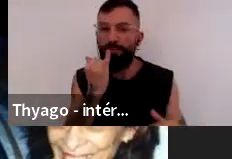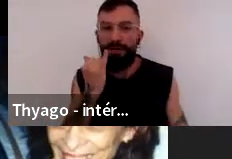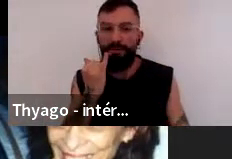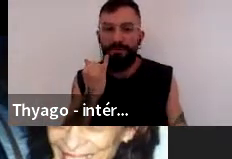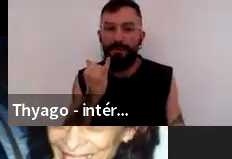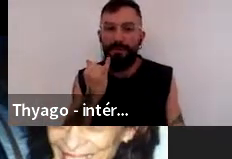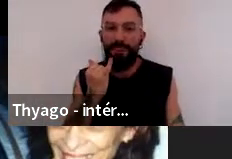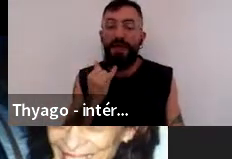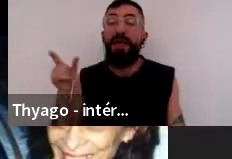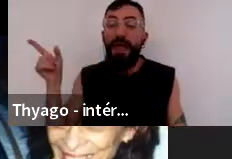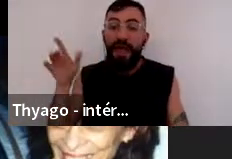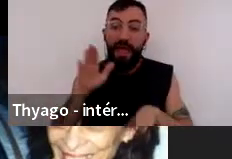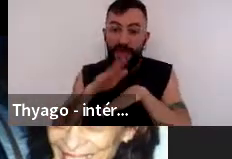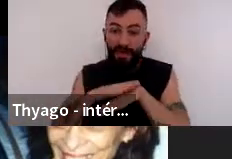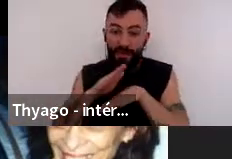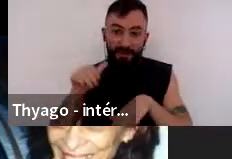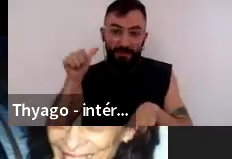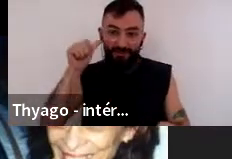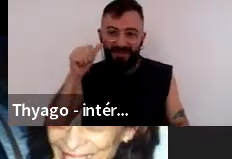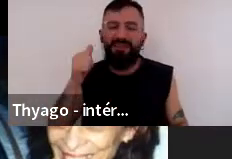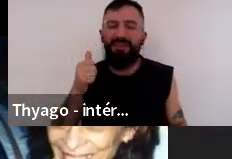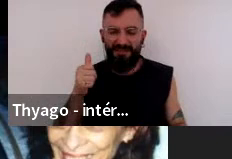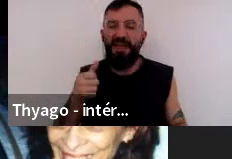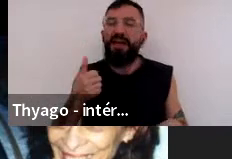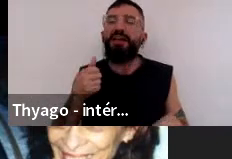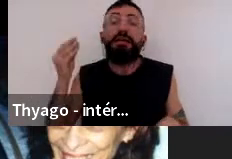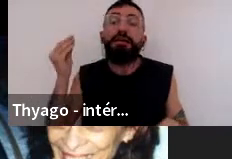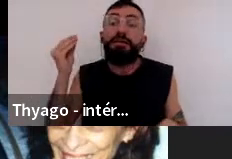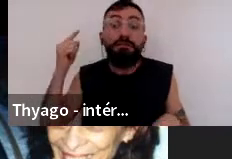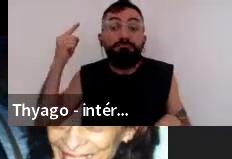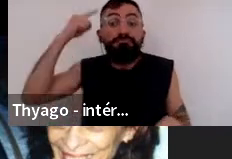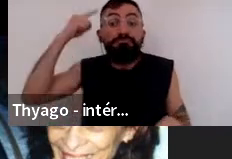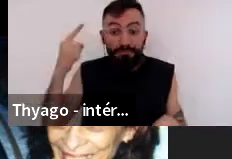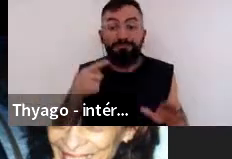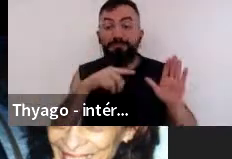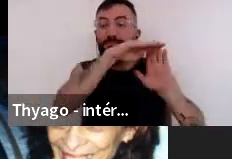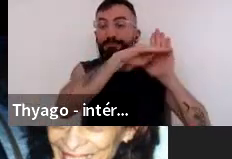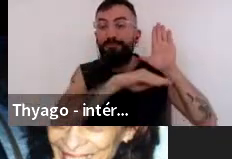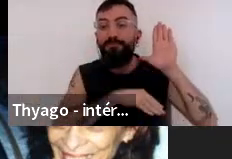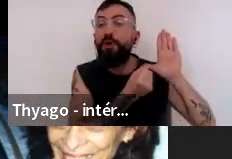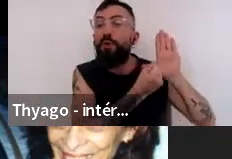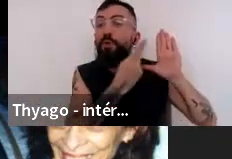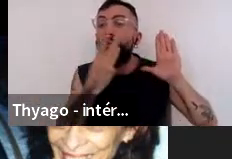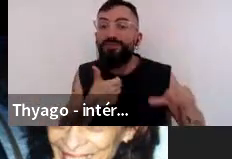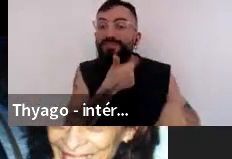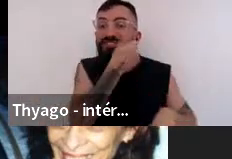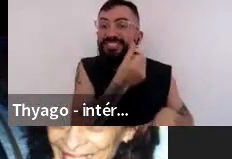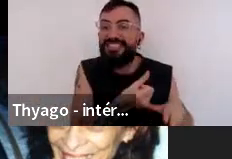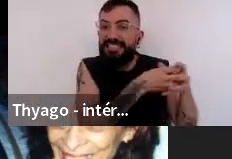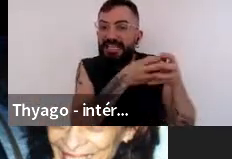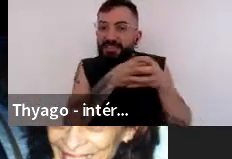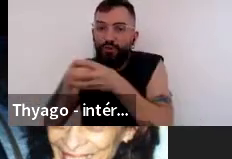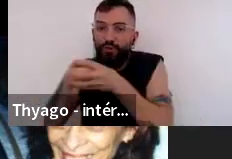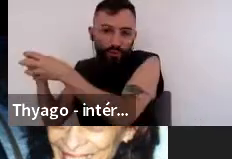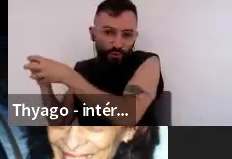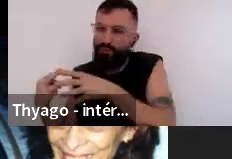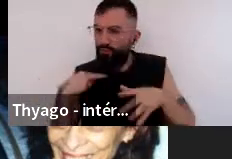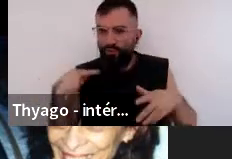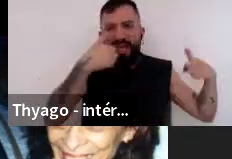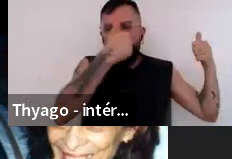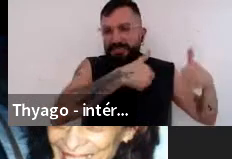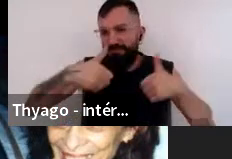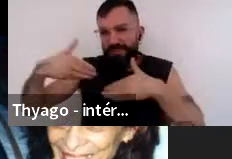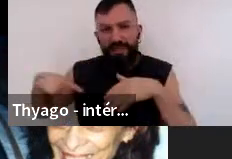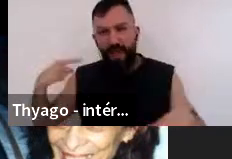she proposed 16 subclasses. And again, I don't have enough time to explain all of them,